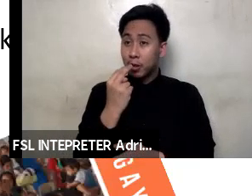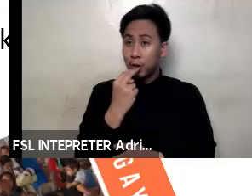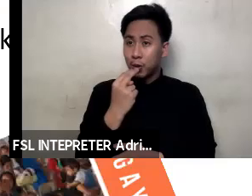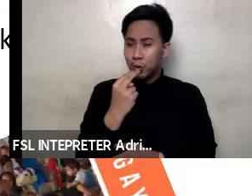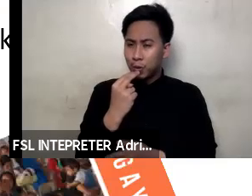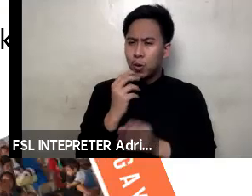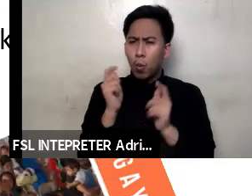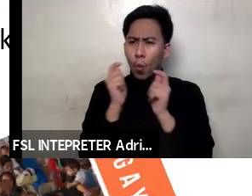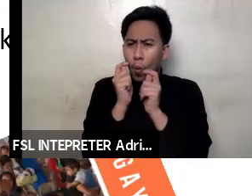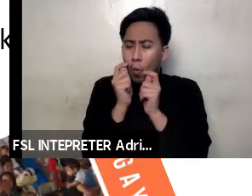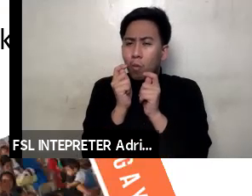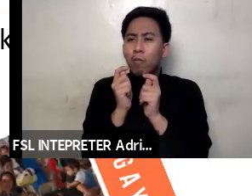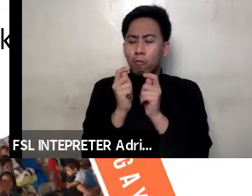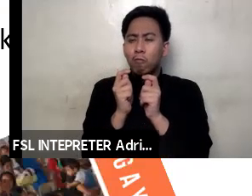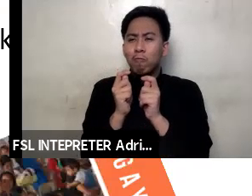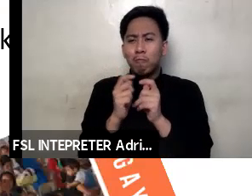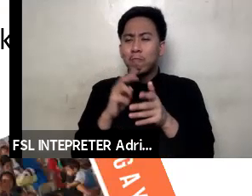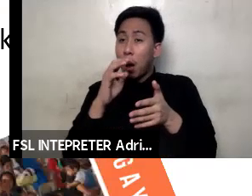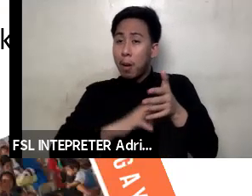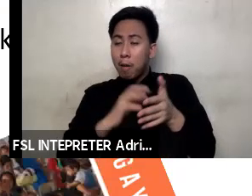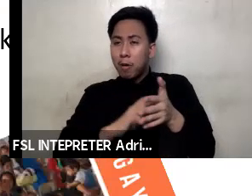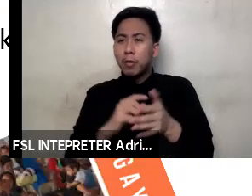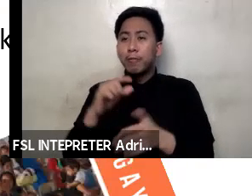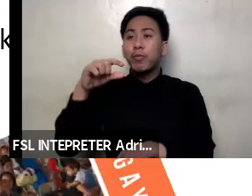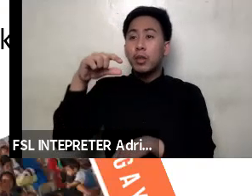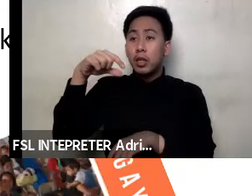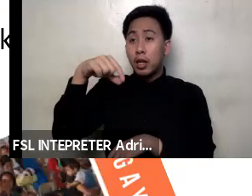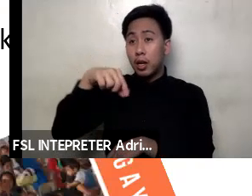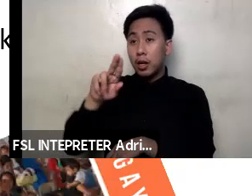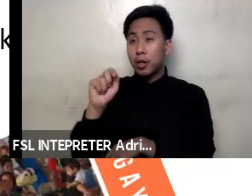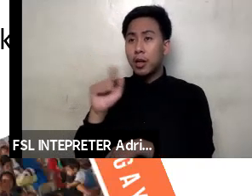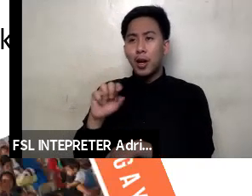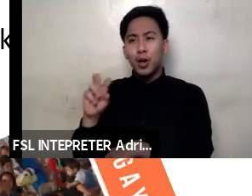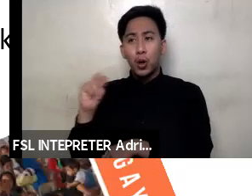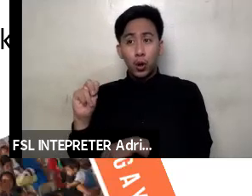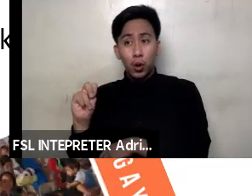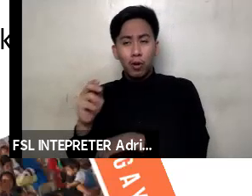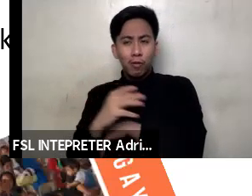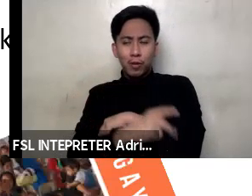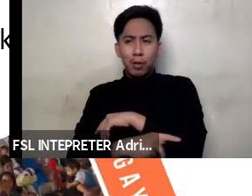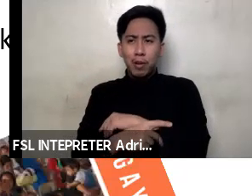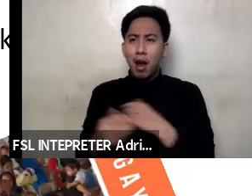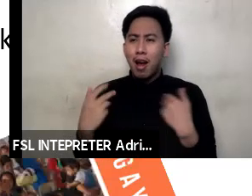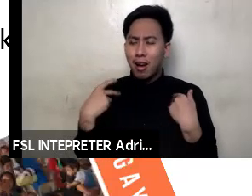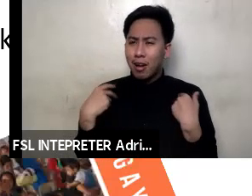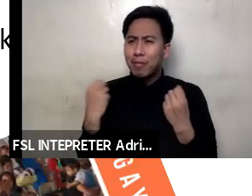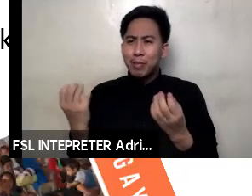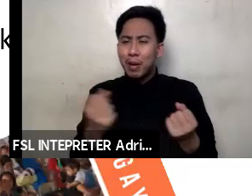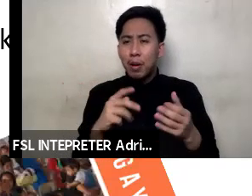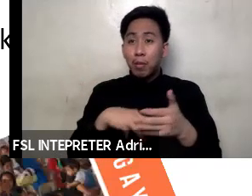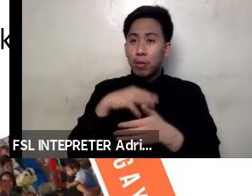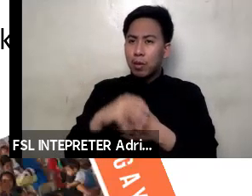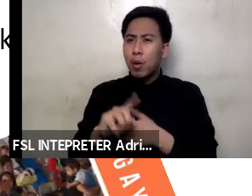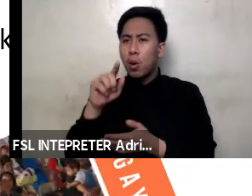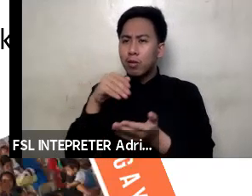and underweight. Quezon was one of the first who had published a lot of things with regards to their program in the first 1,000